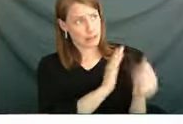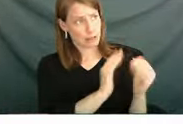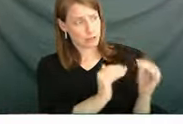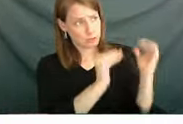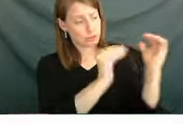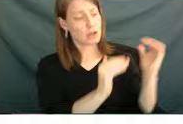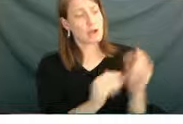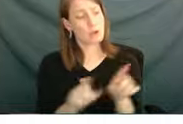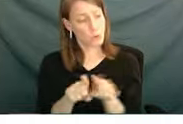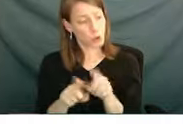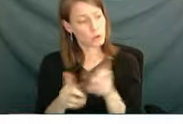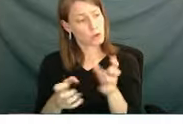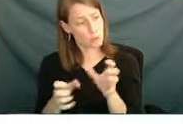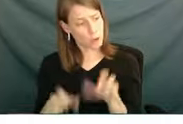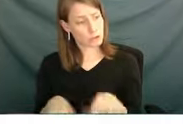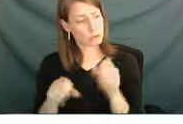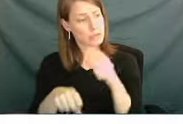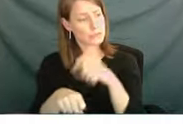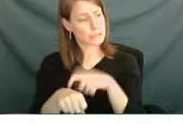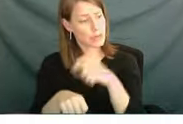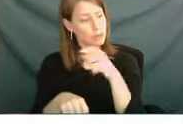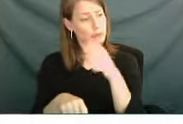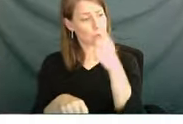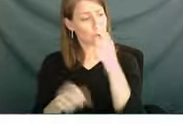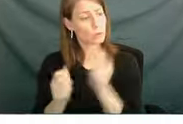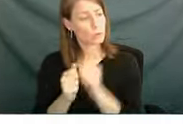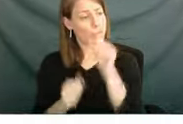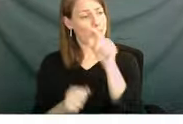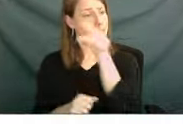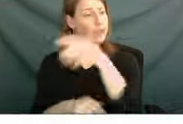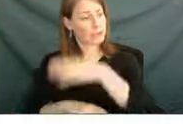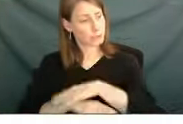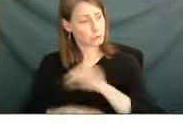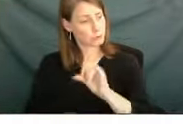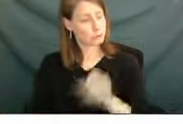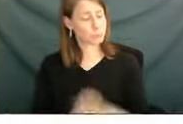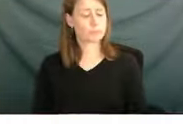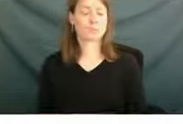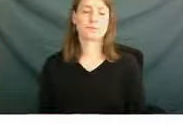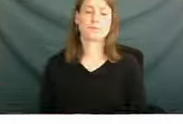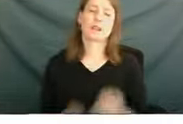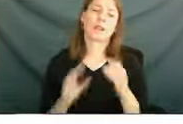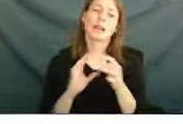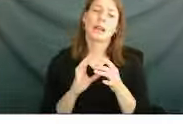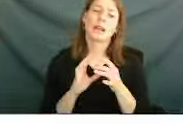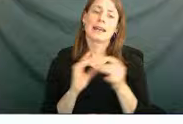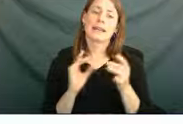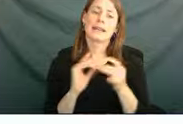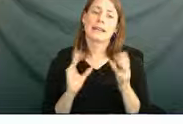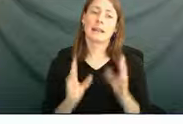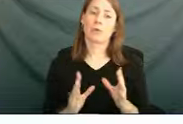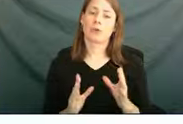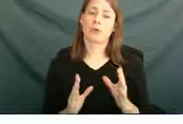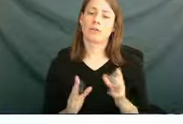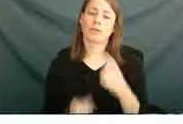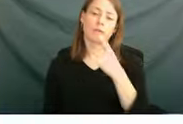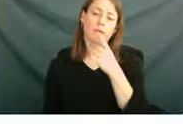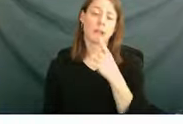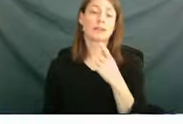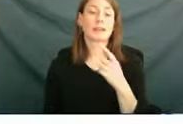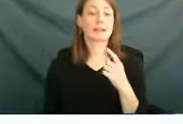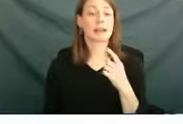assistant Kim Harper, Please. Paul still wants to make sure that every child understands the lesson. Right, how far you got,